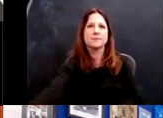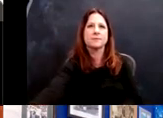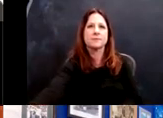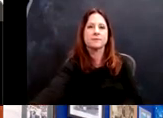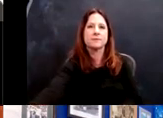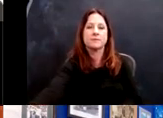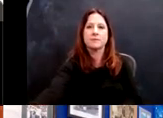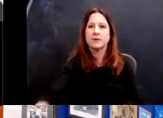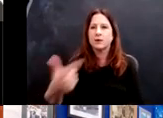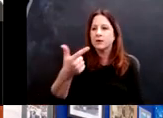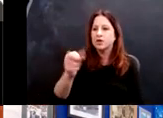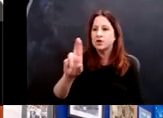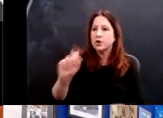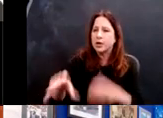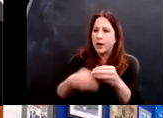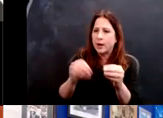outcomes?